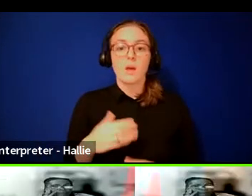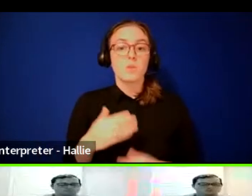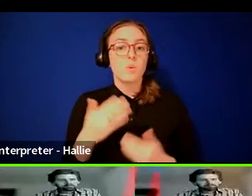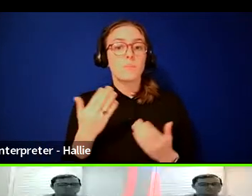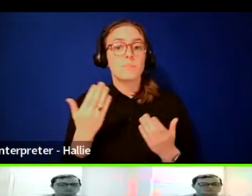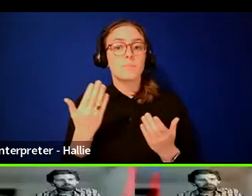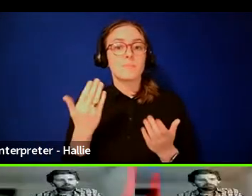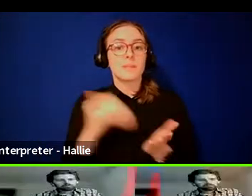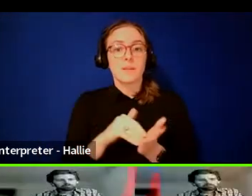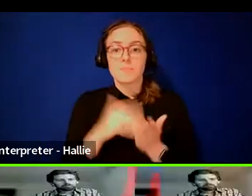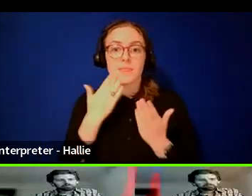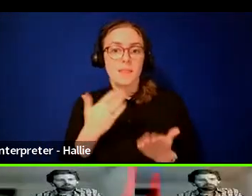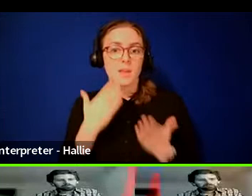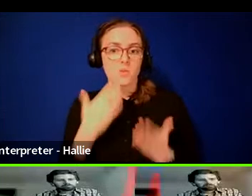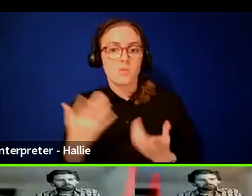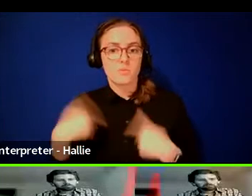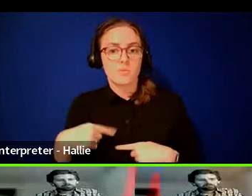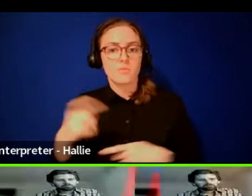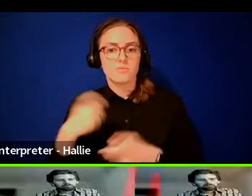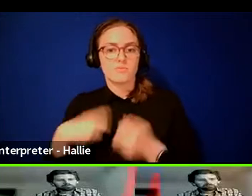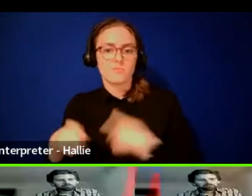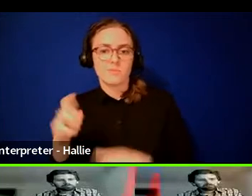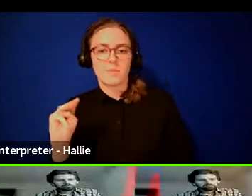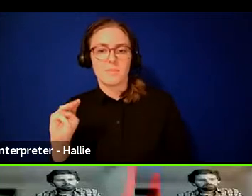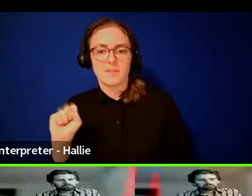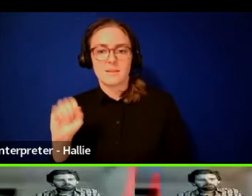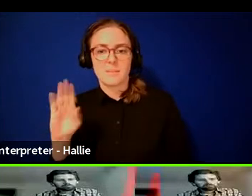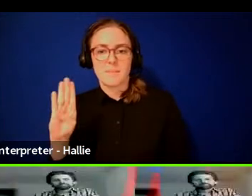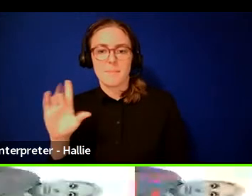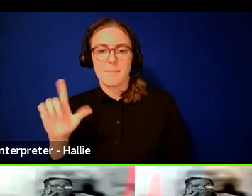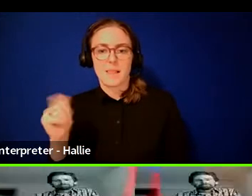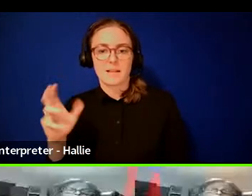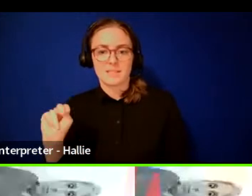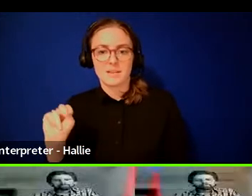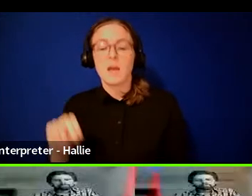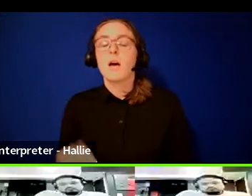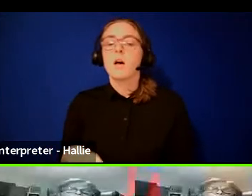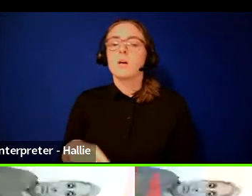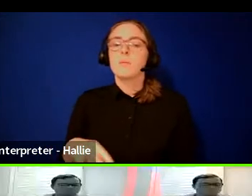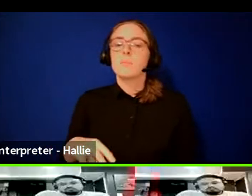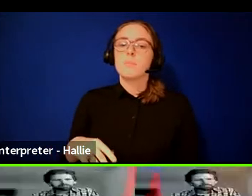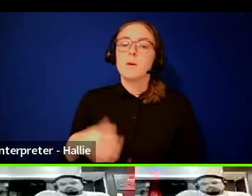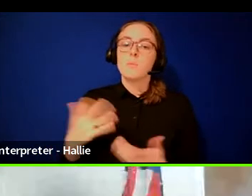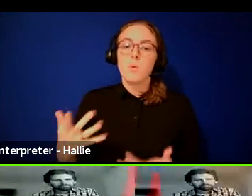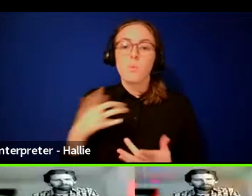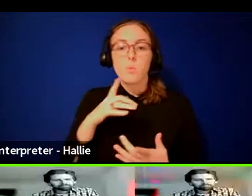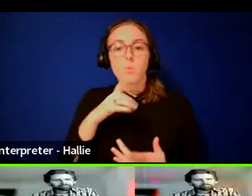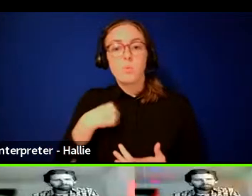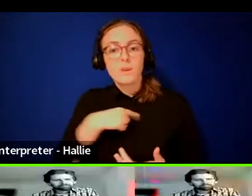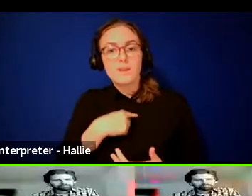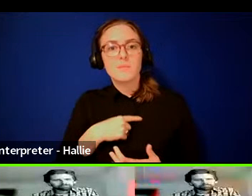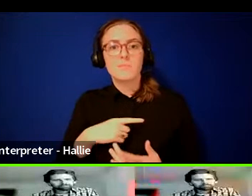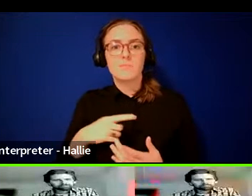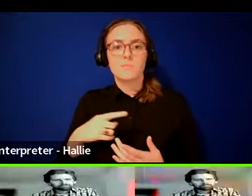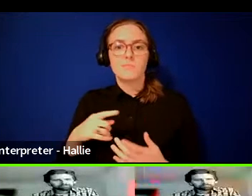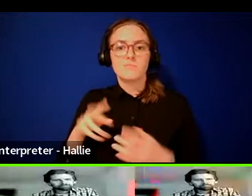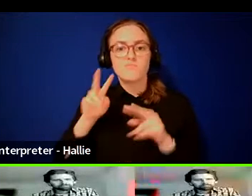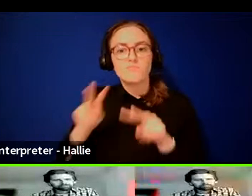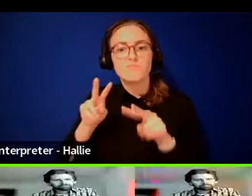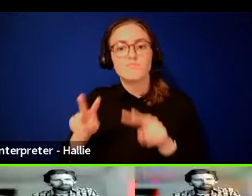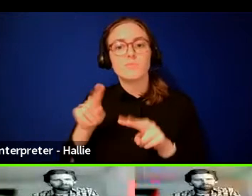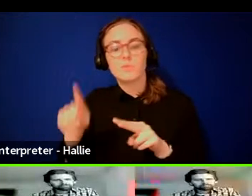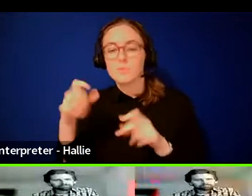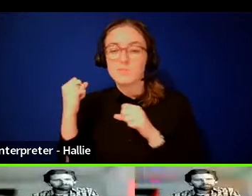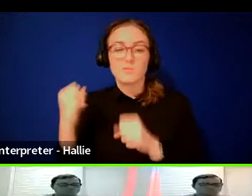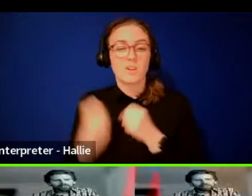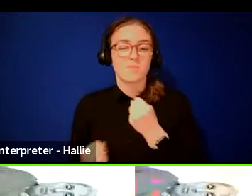evening in place of Ms. Blackson. And we look forward to you continuing to be a very, very strong advocate, not only